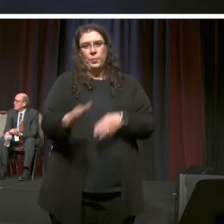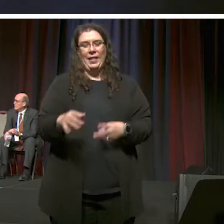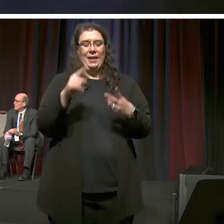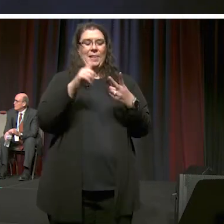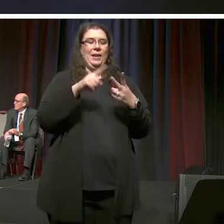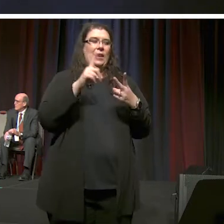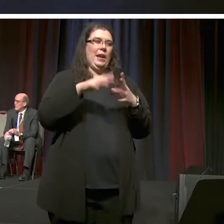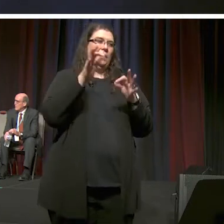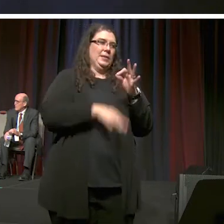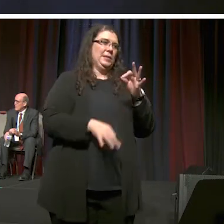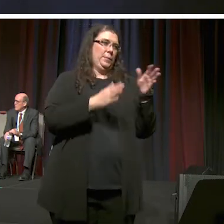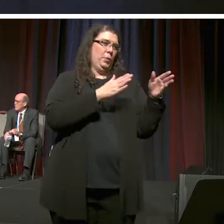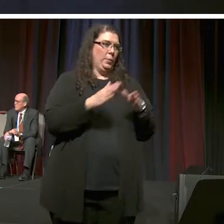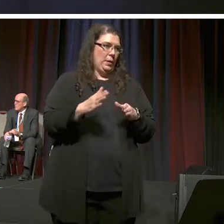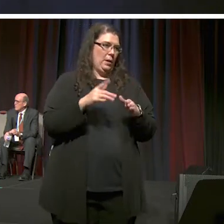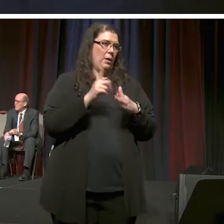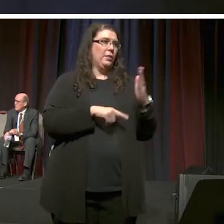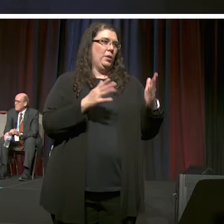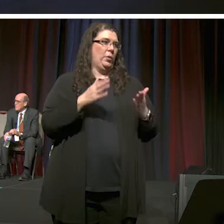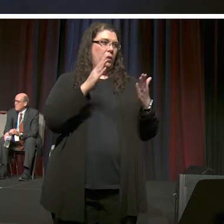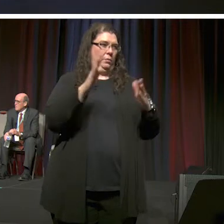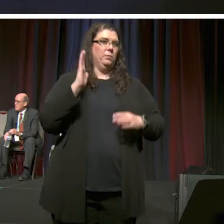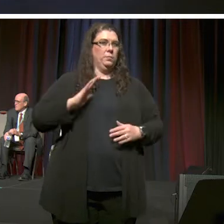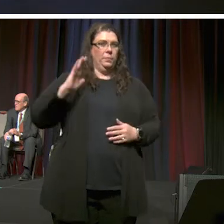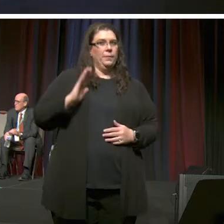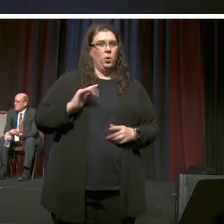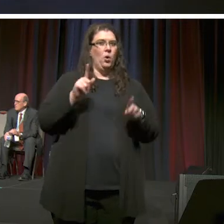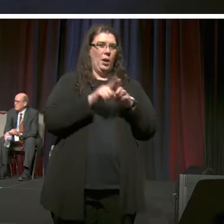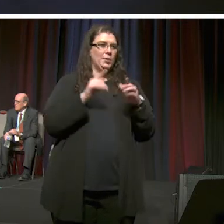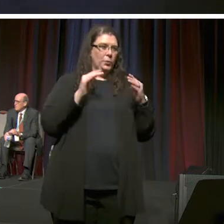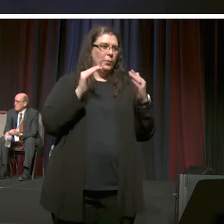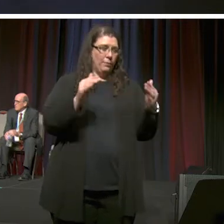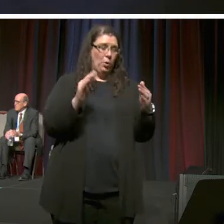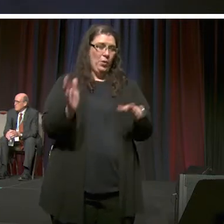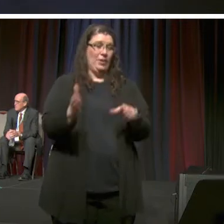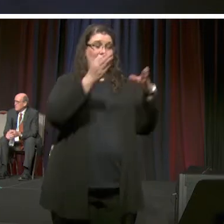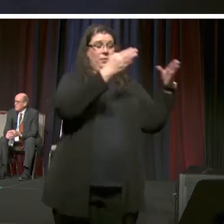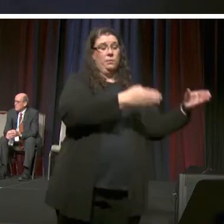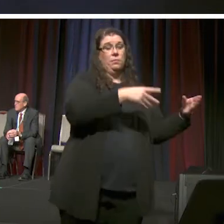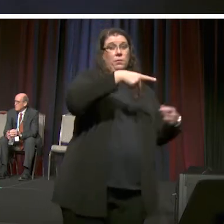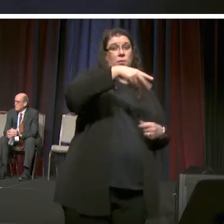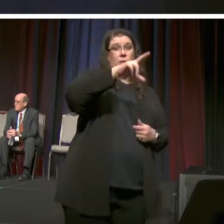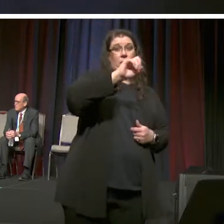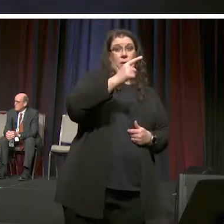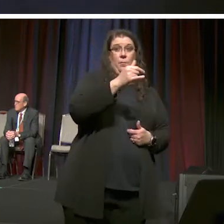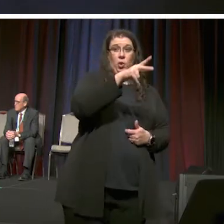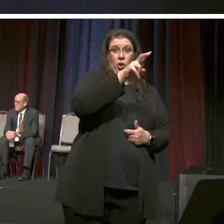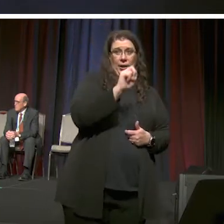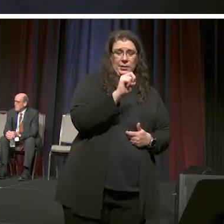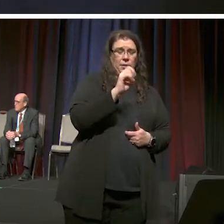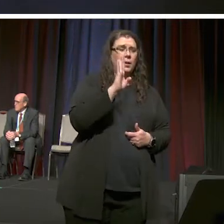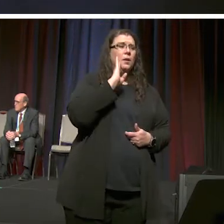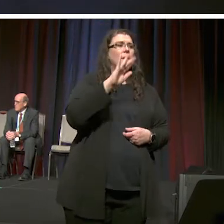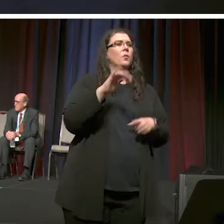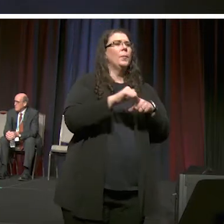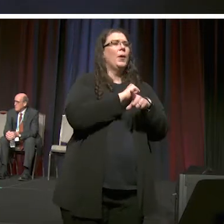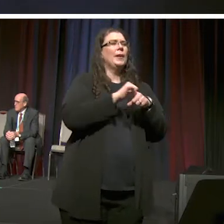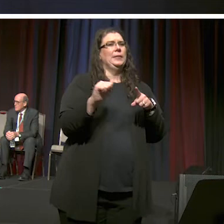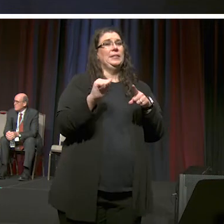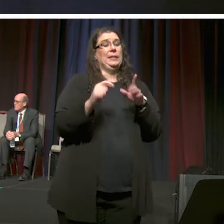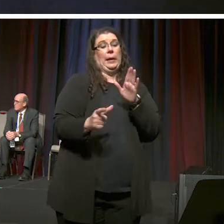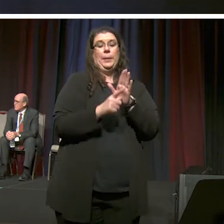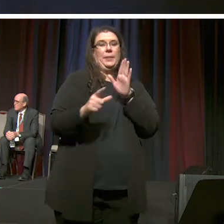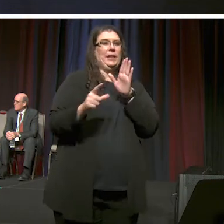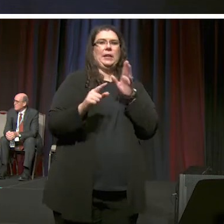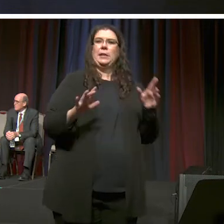plan as it moved forward. And then the progressive branch would practice